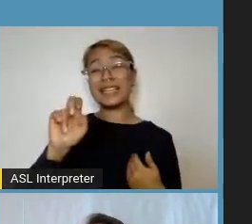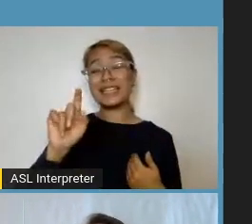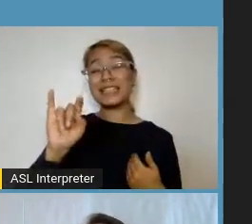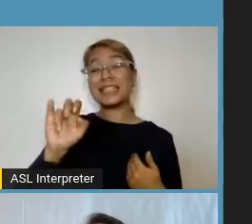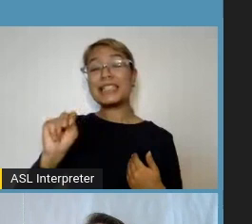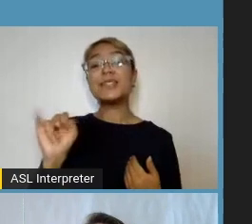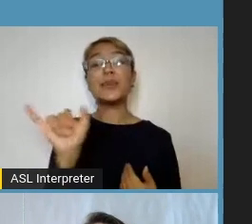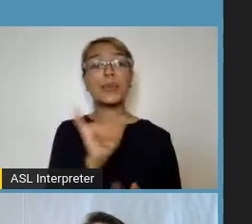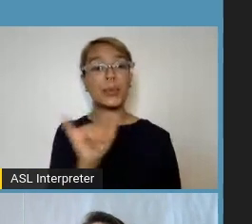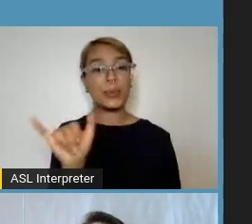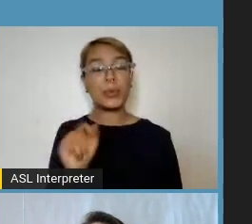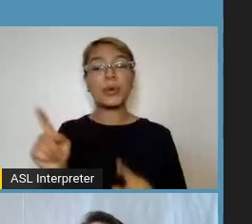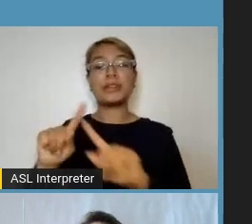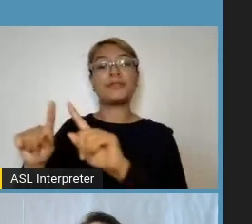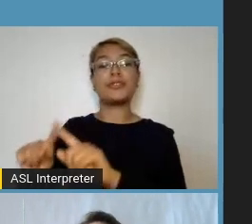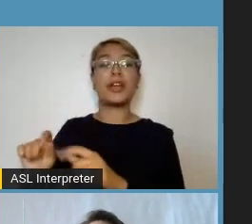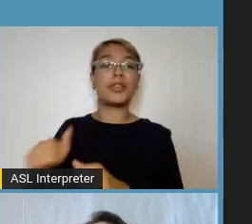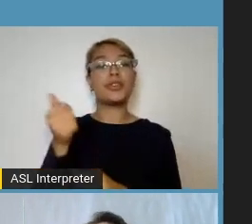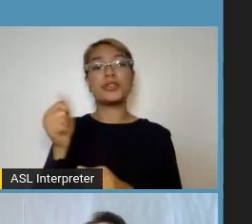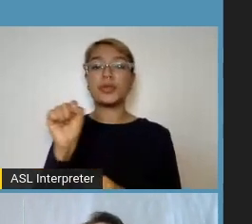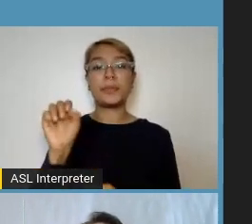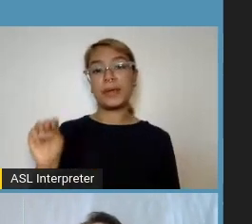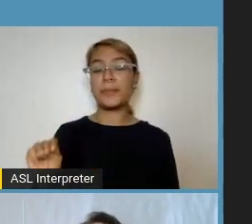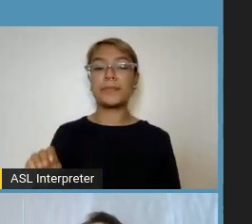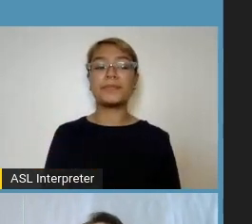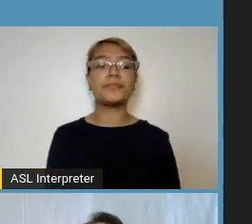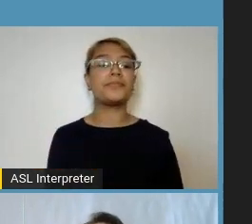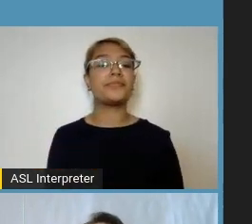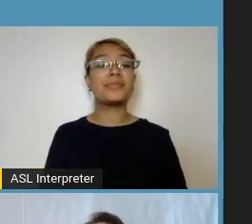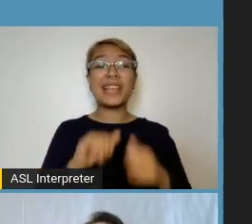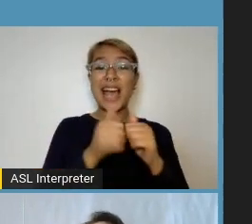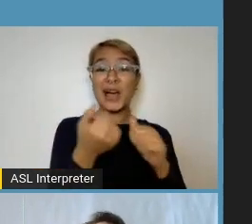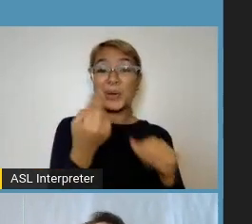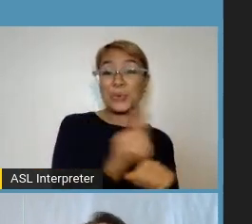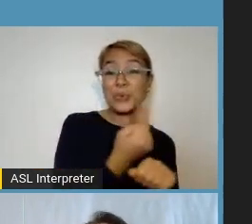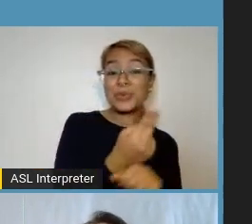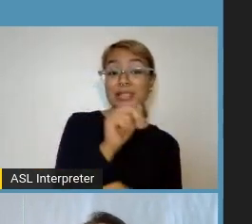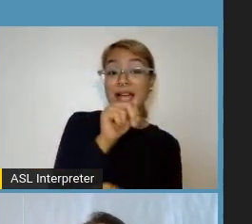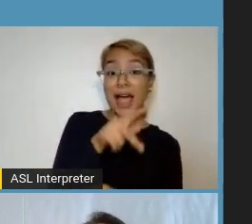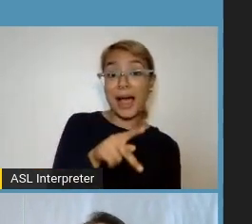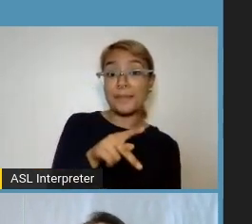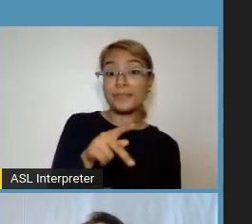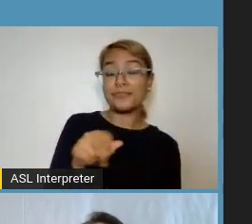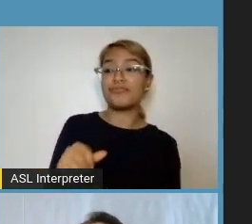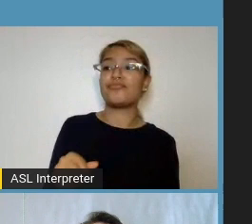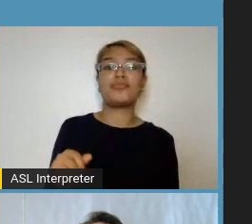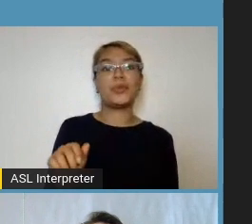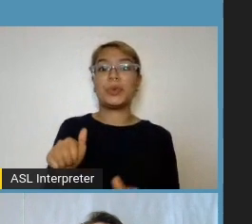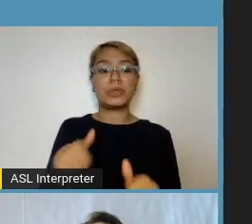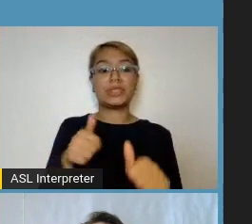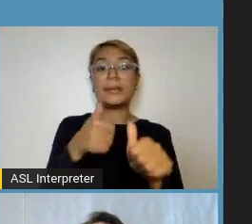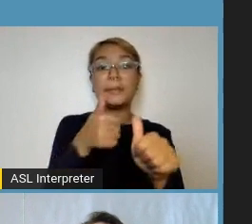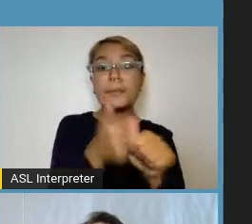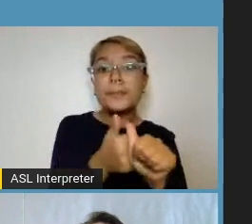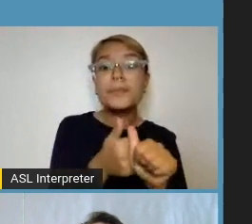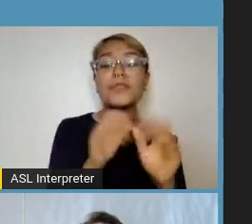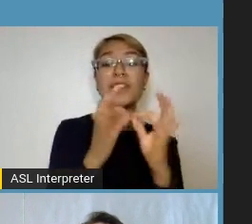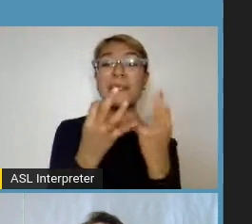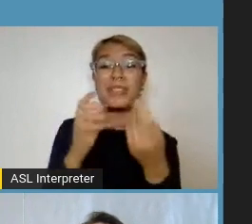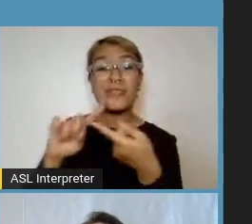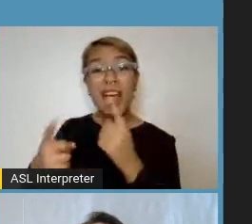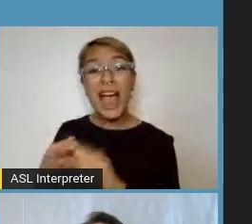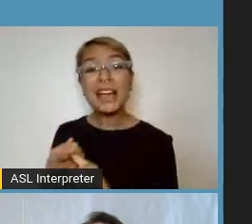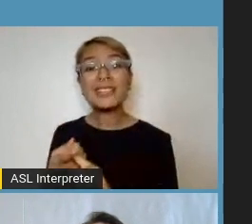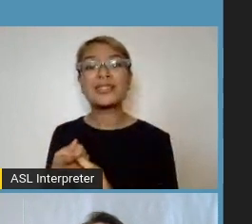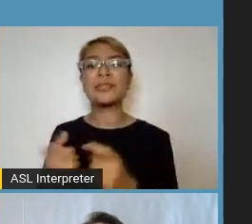our following there. How do you go from using an app to keep up with family and friends to managing multiple social